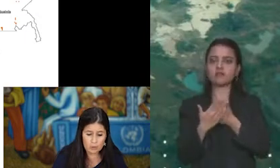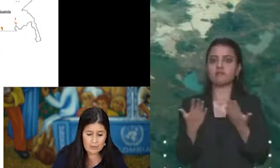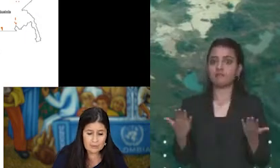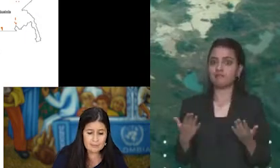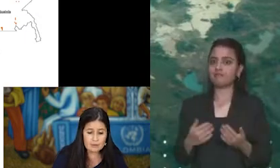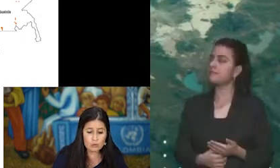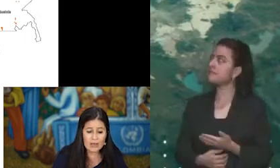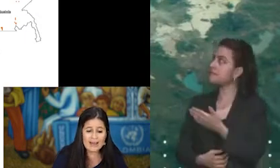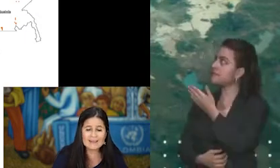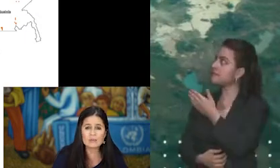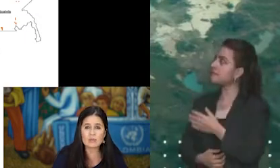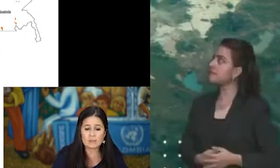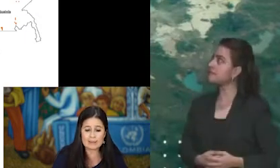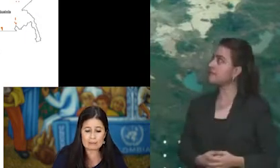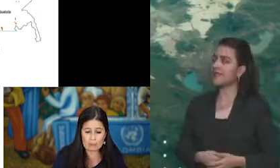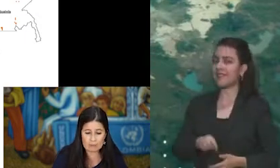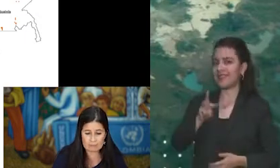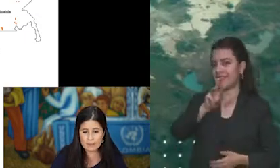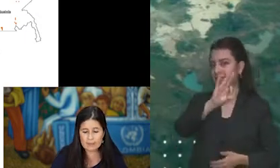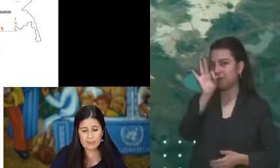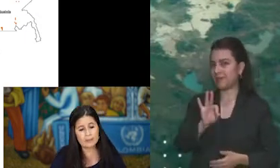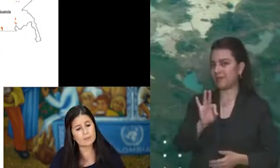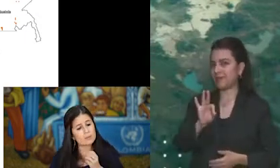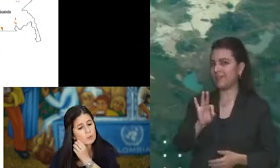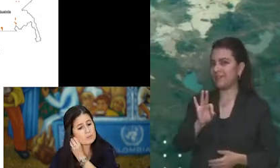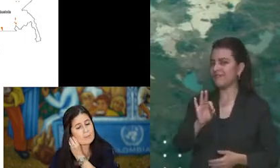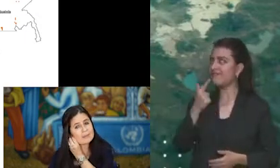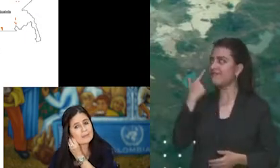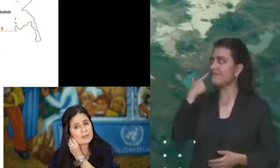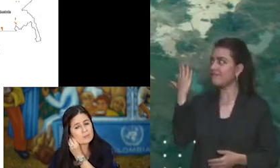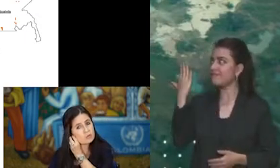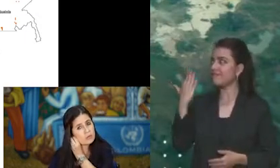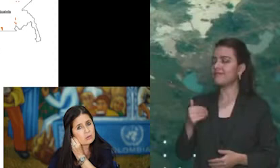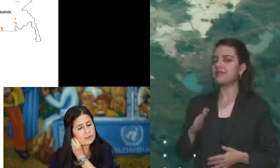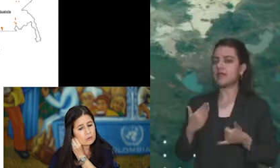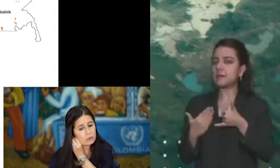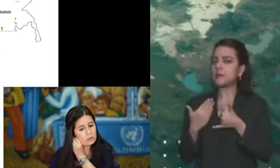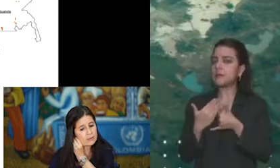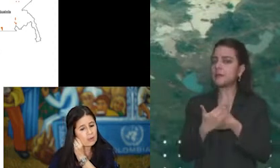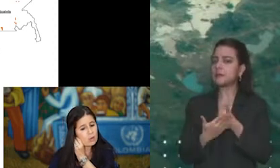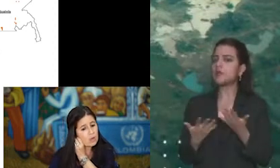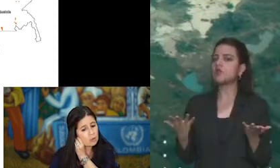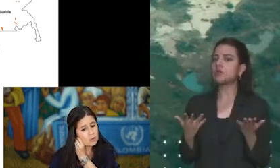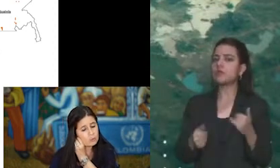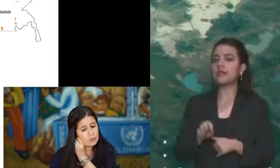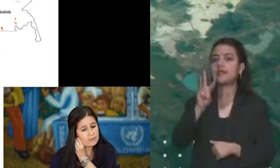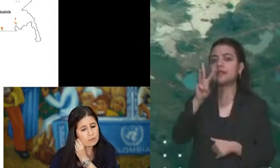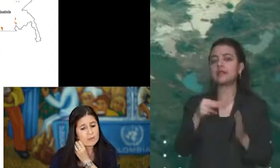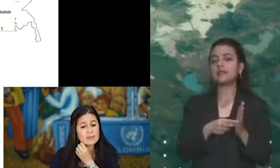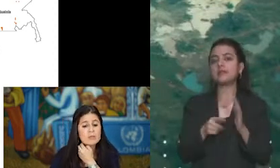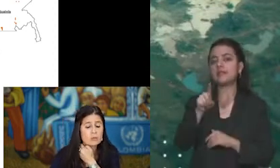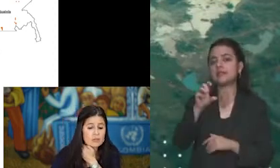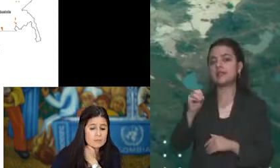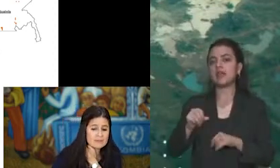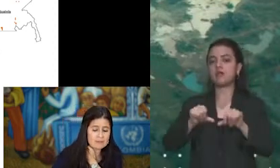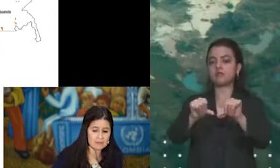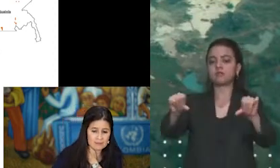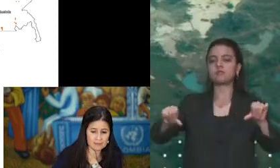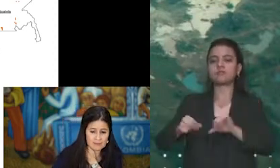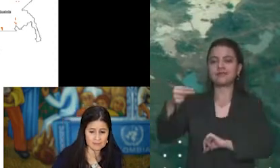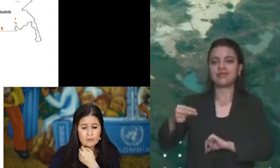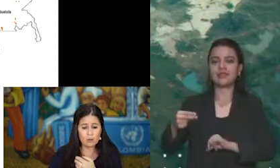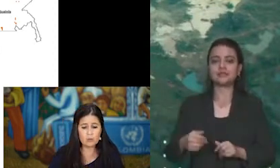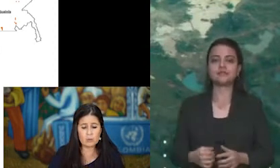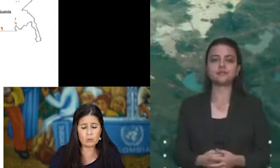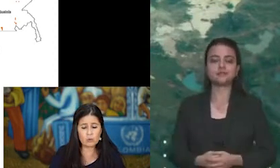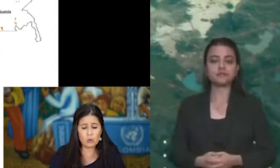of alluvial gold. Those are completely new areas, and we have approximately 3% of the impacted territory, and there are 3,060 hectares.